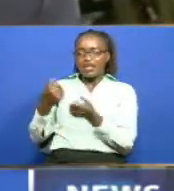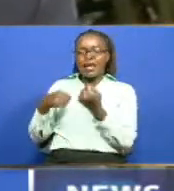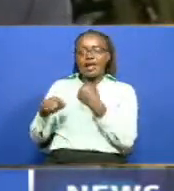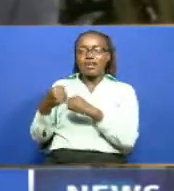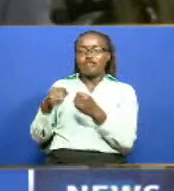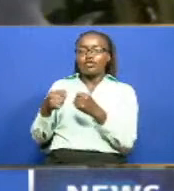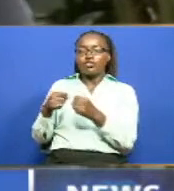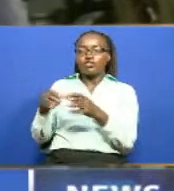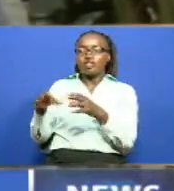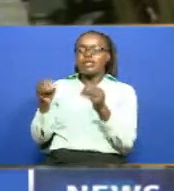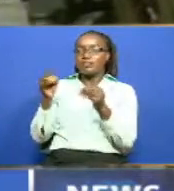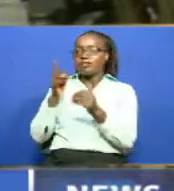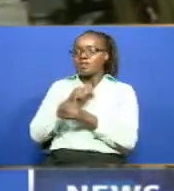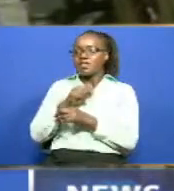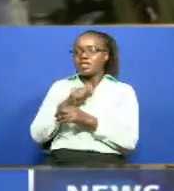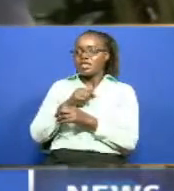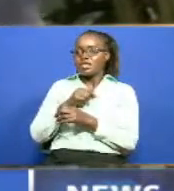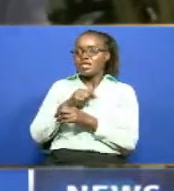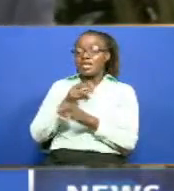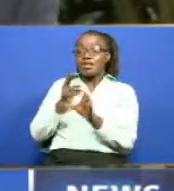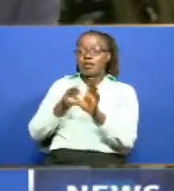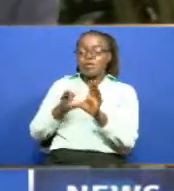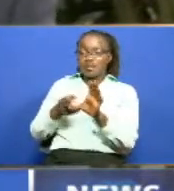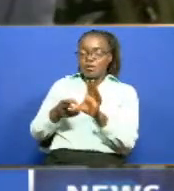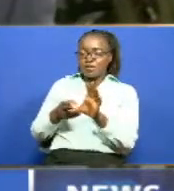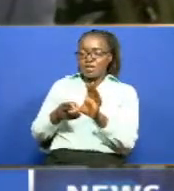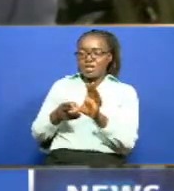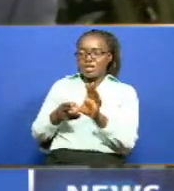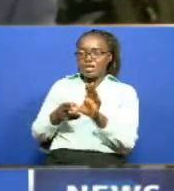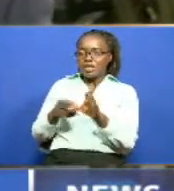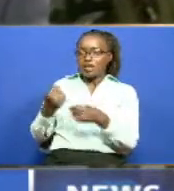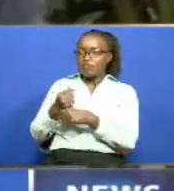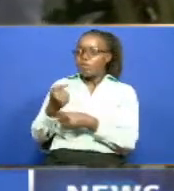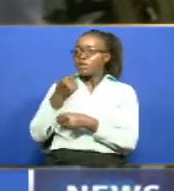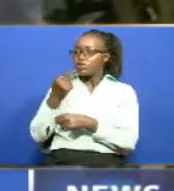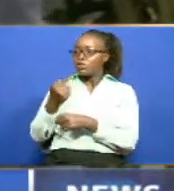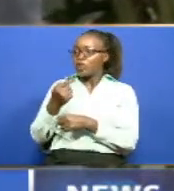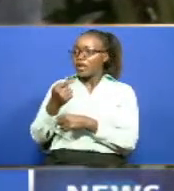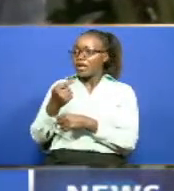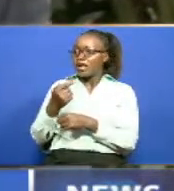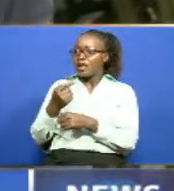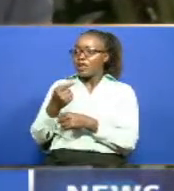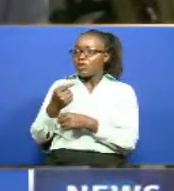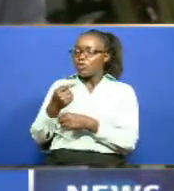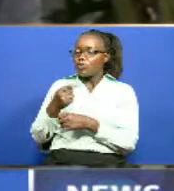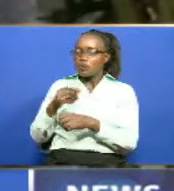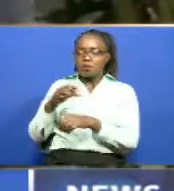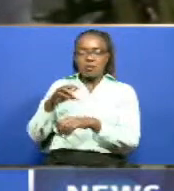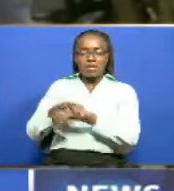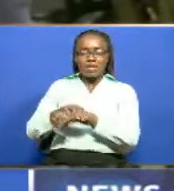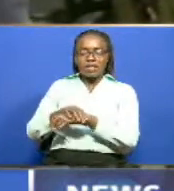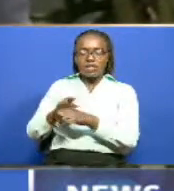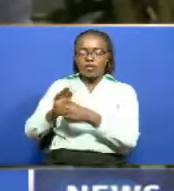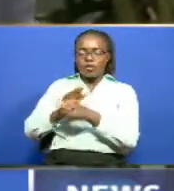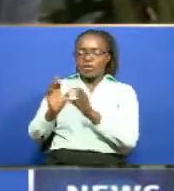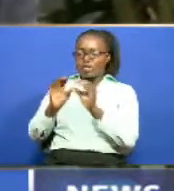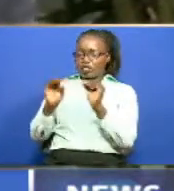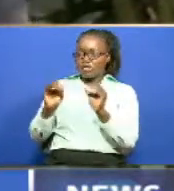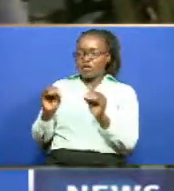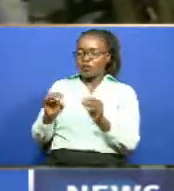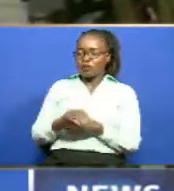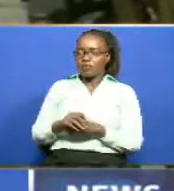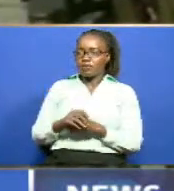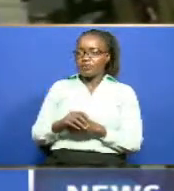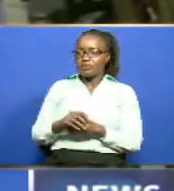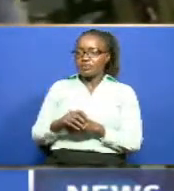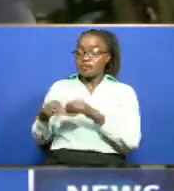took, because I think they participated in making sure that we didn't have too bad a first round of the pandemic. Now